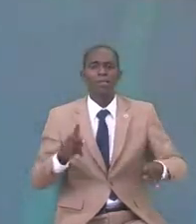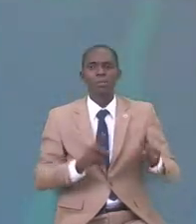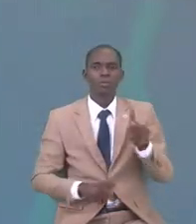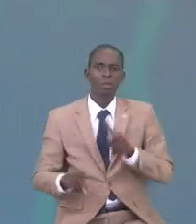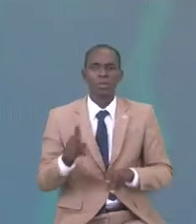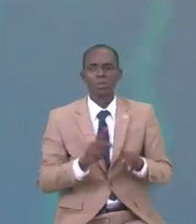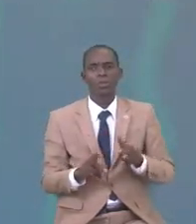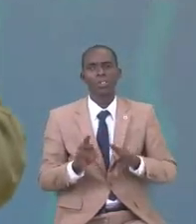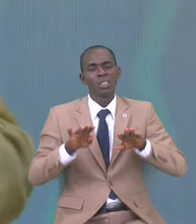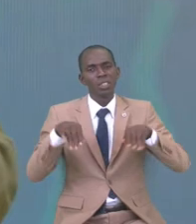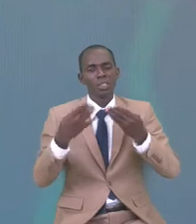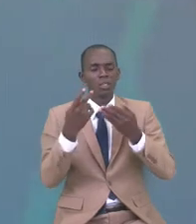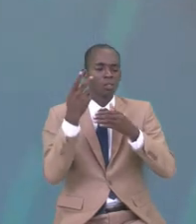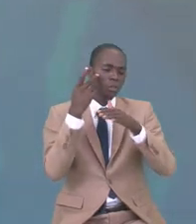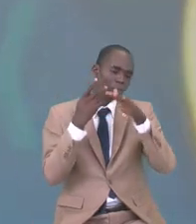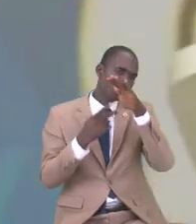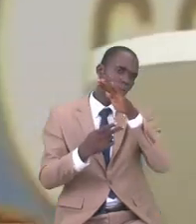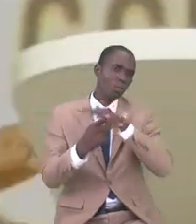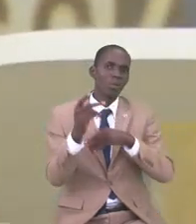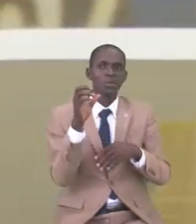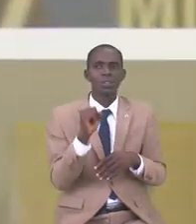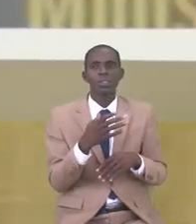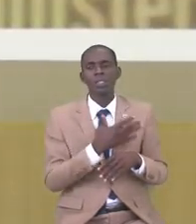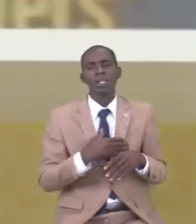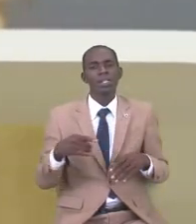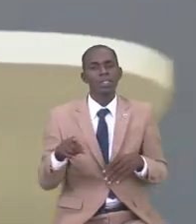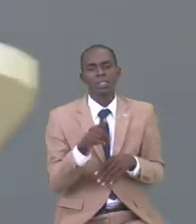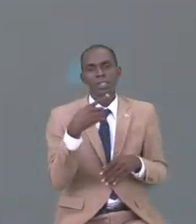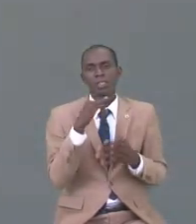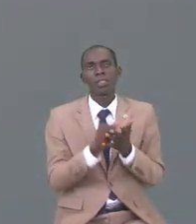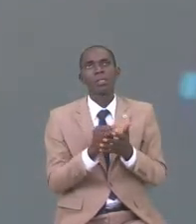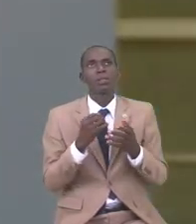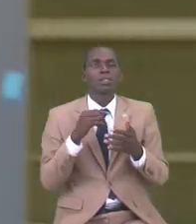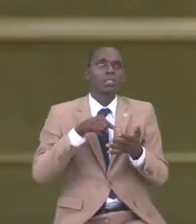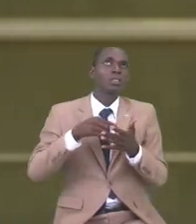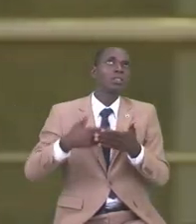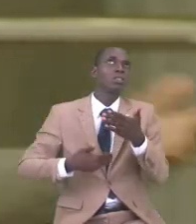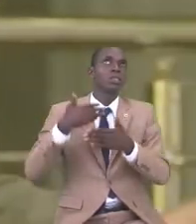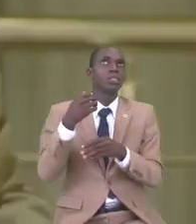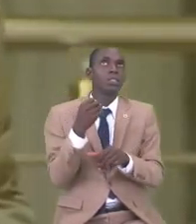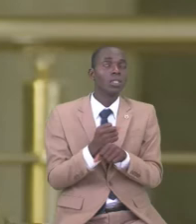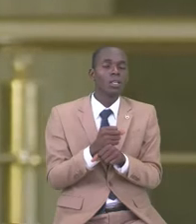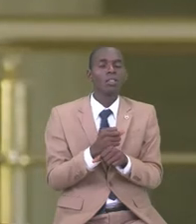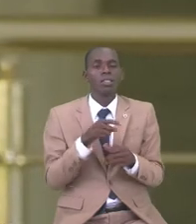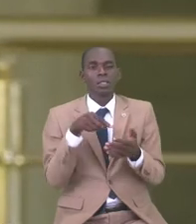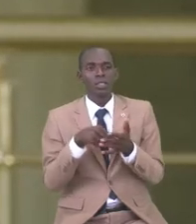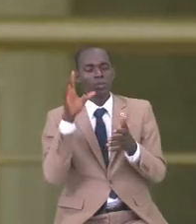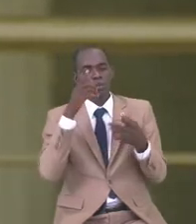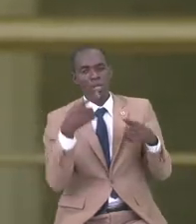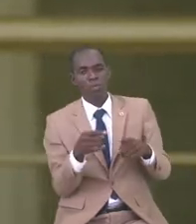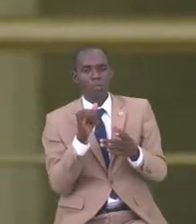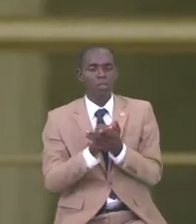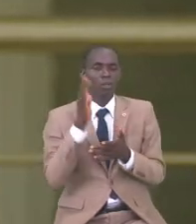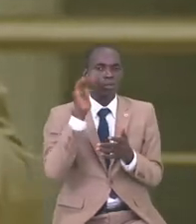give prophecies and they say, this coming year, this will happen, that will not happen.